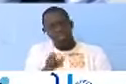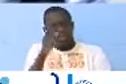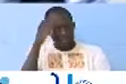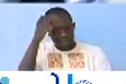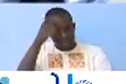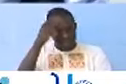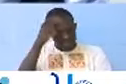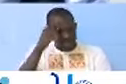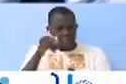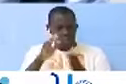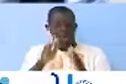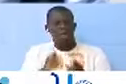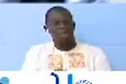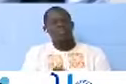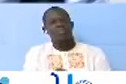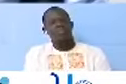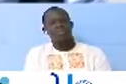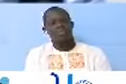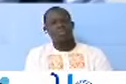thinking.